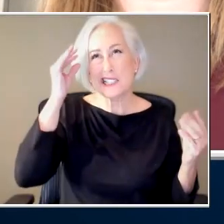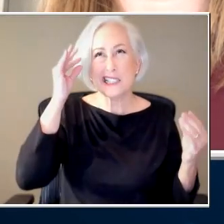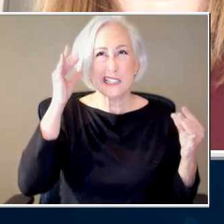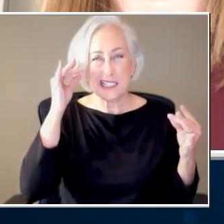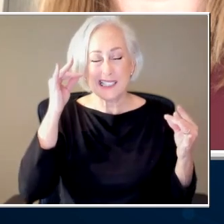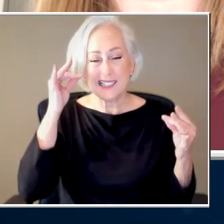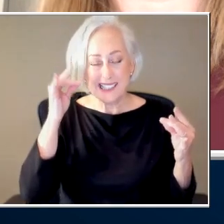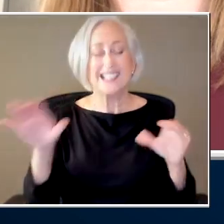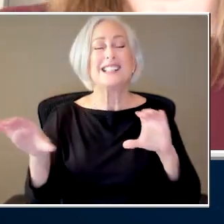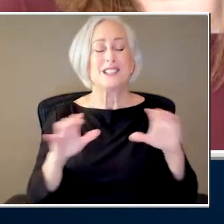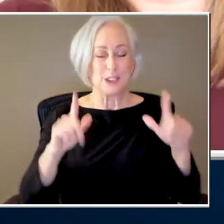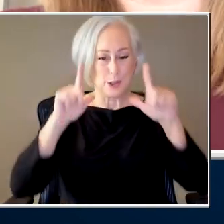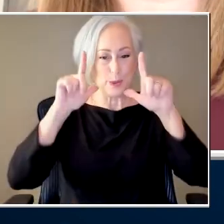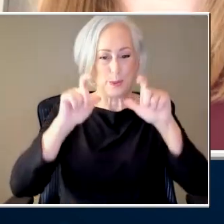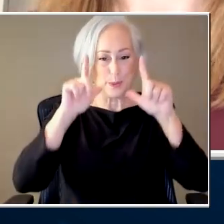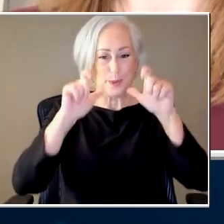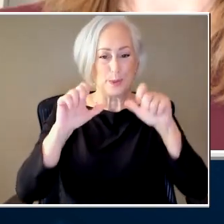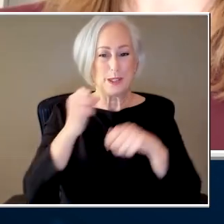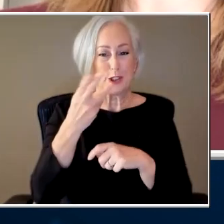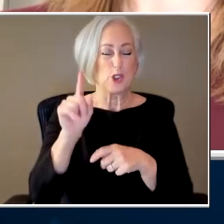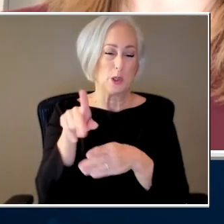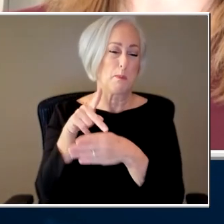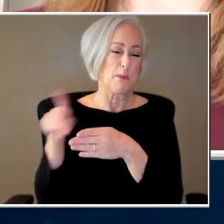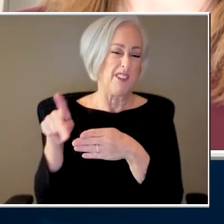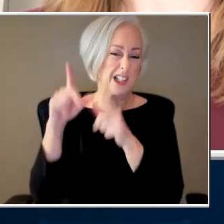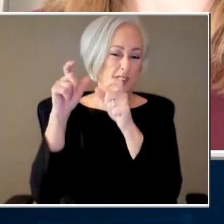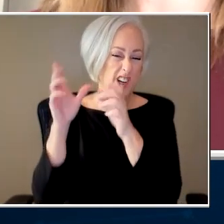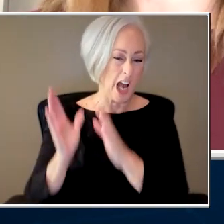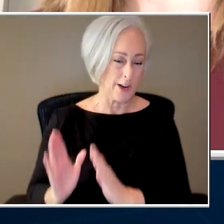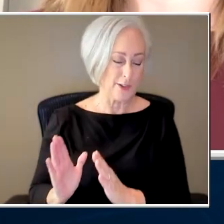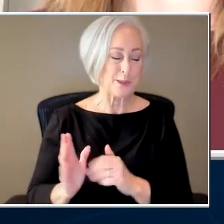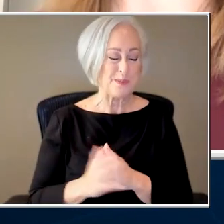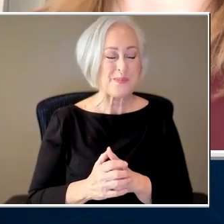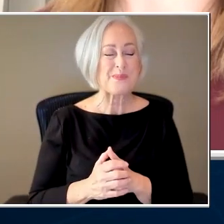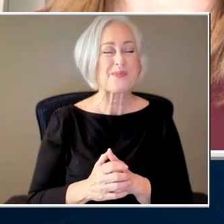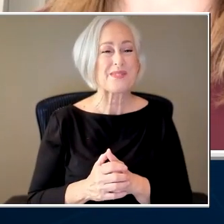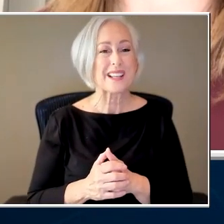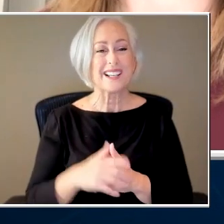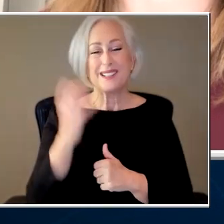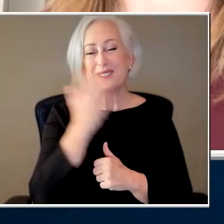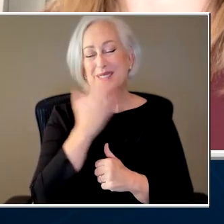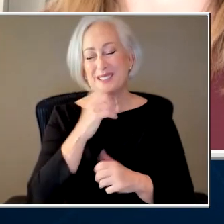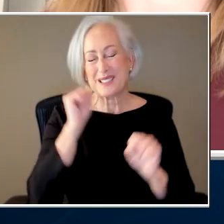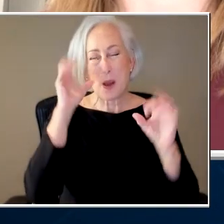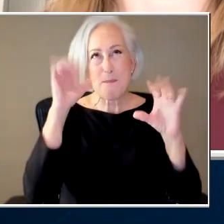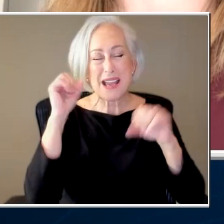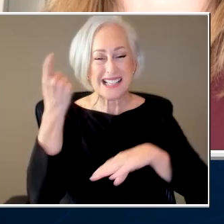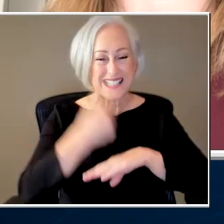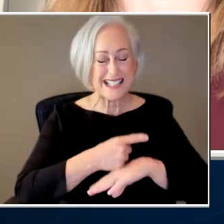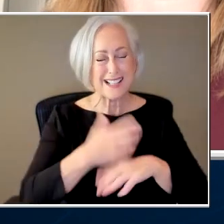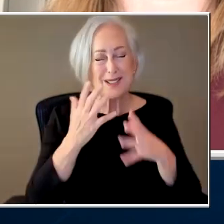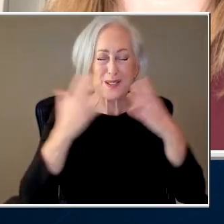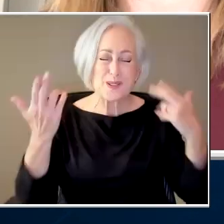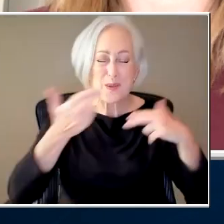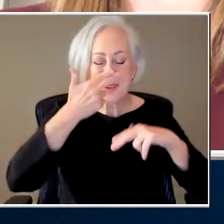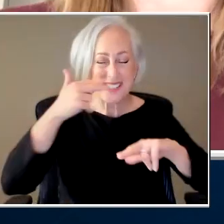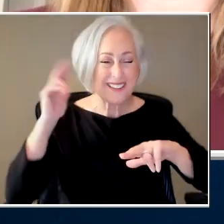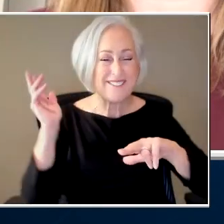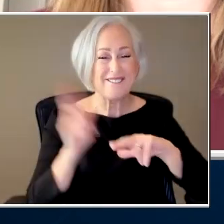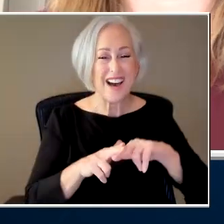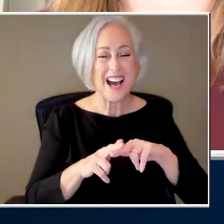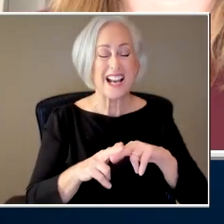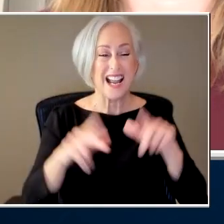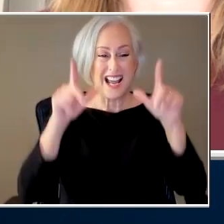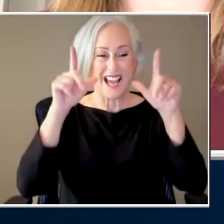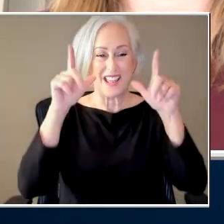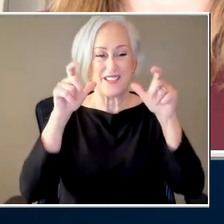little photo shoot, a professional one. And it was an amazing day. So we had so much fun, and even the